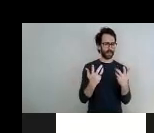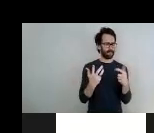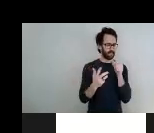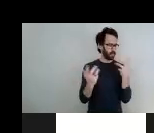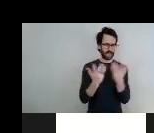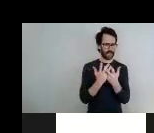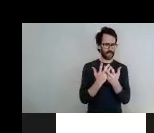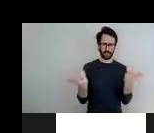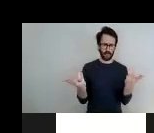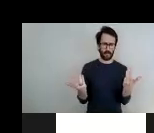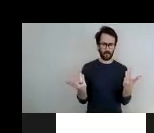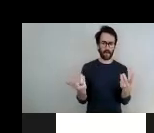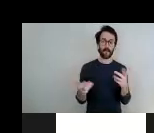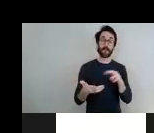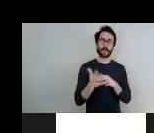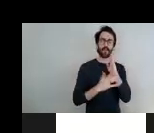scam.